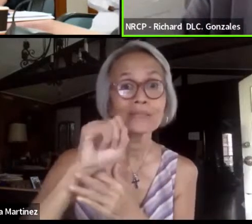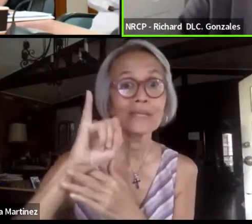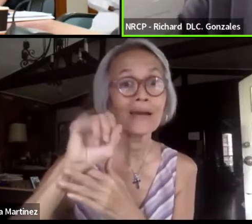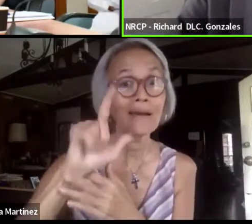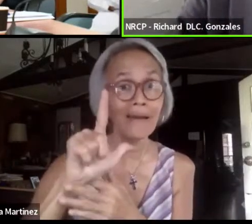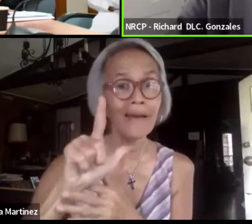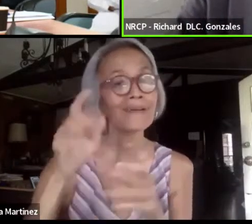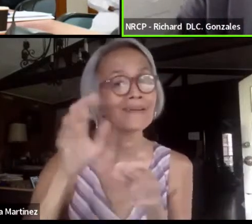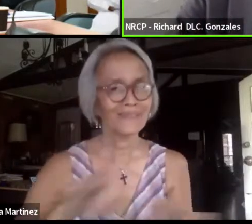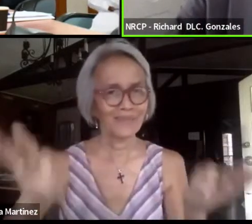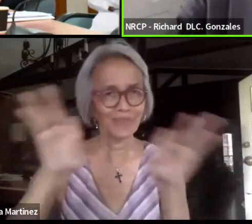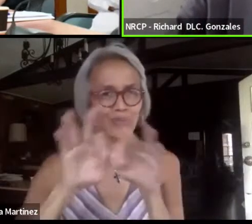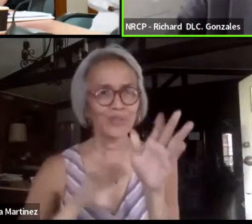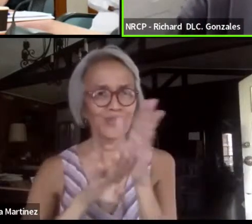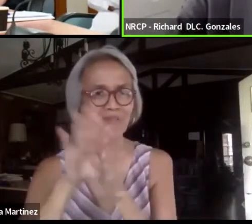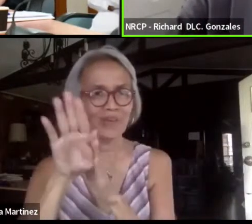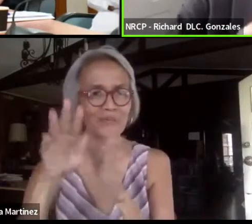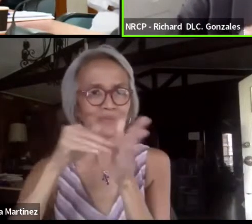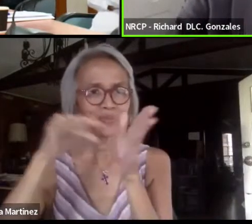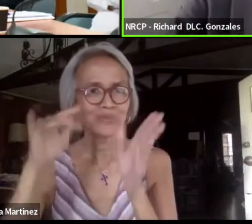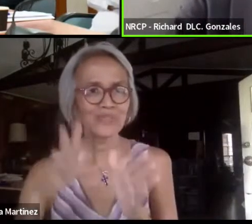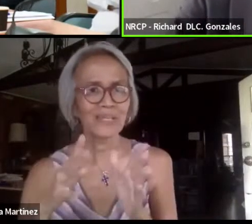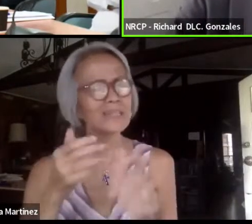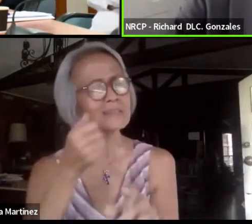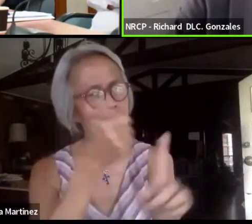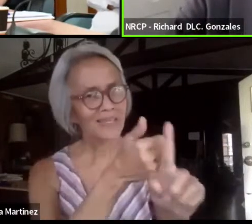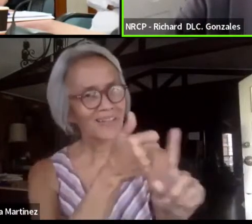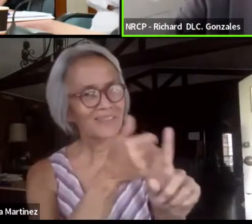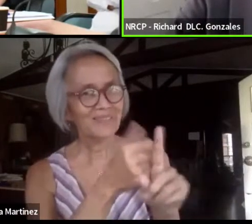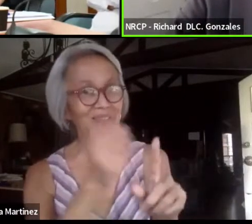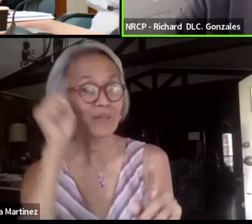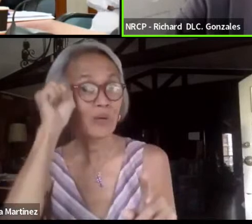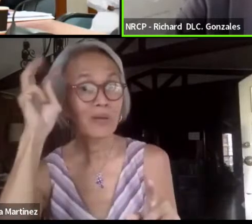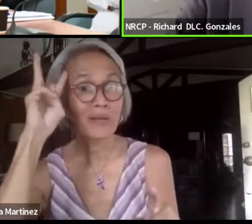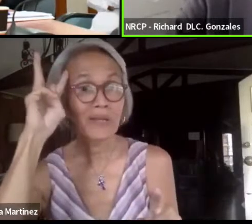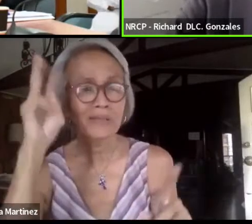self-awareness, self-control, and interpersonal skills, which are important for